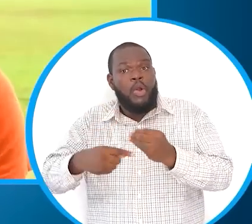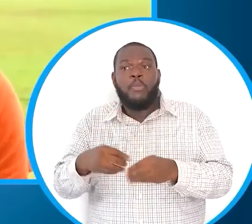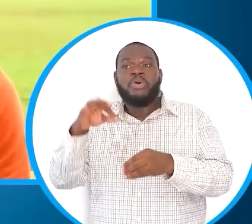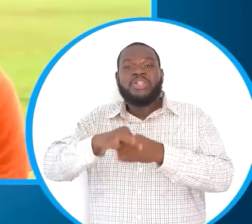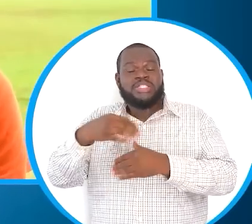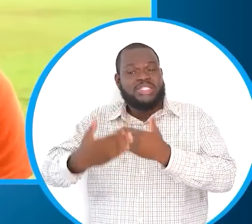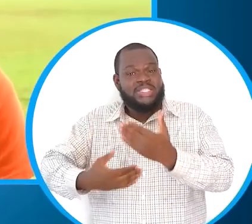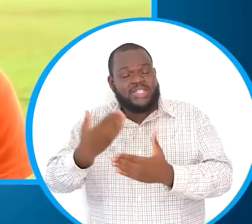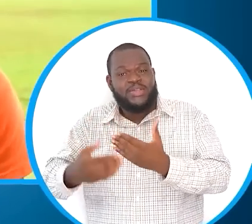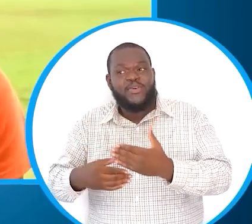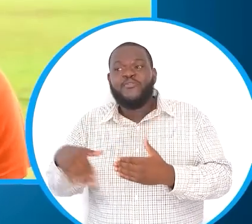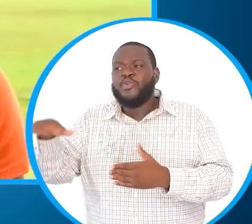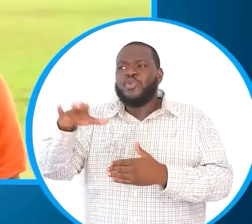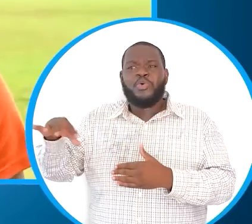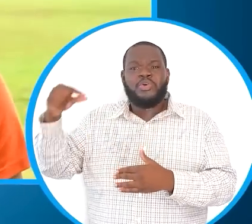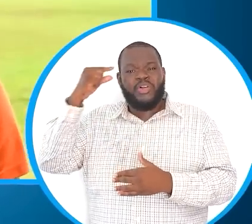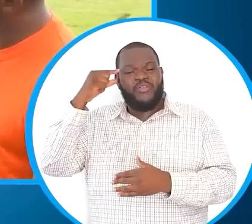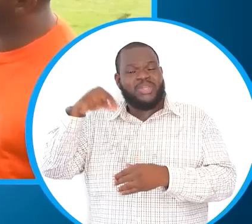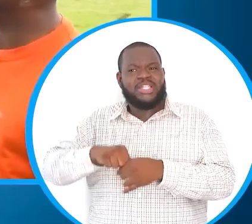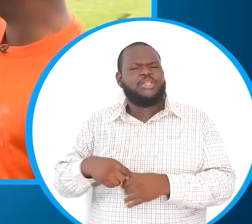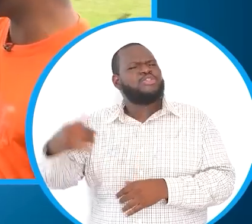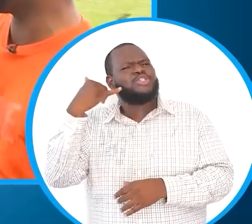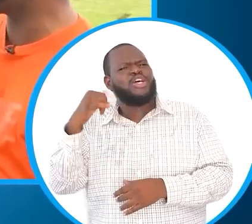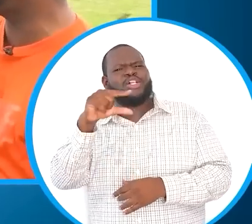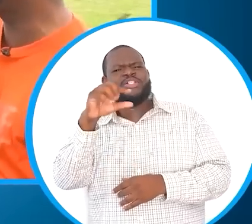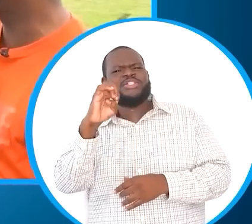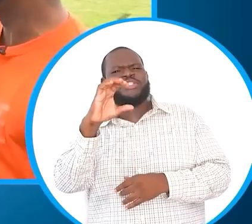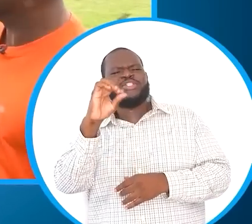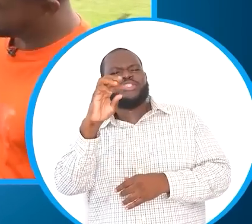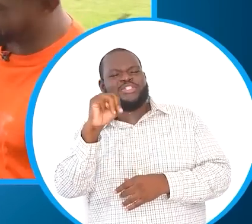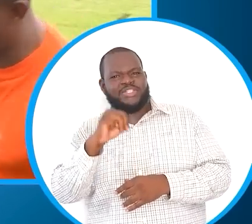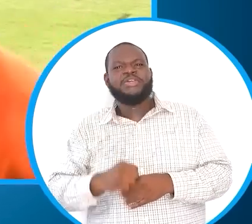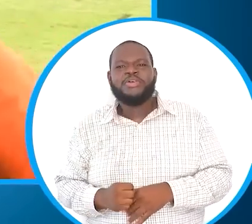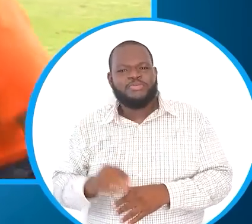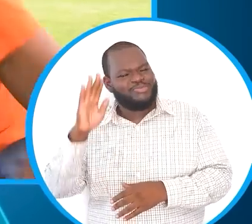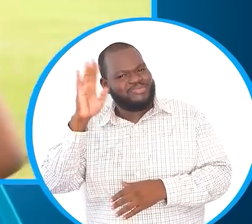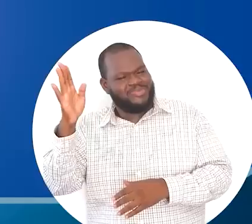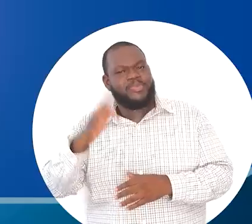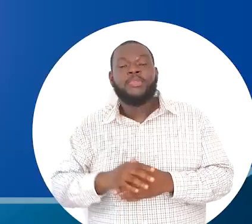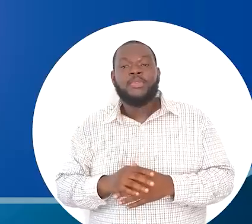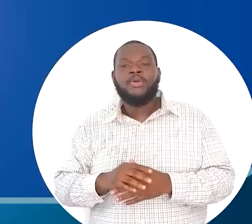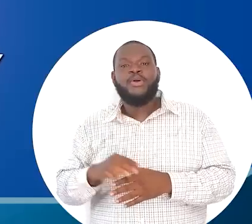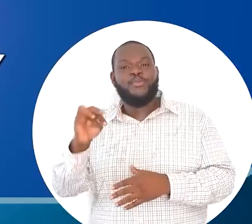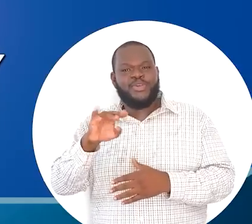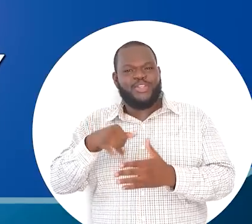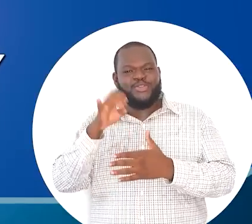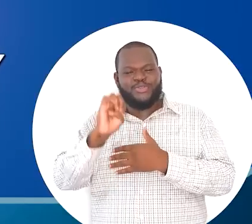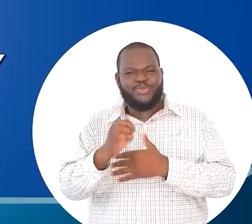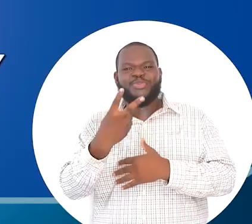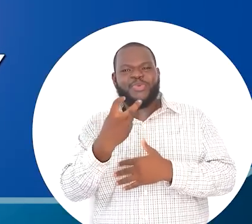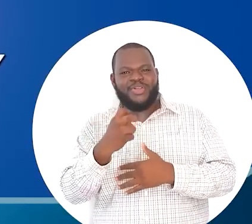the electoral system for local government elections, just call GCOM. Take care, Sunil. All right. Monday, June